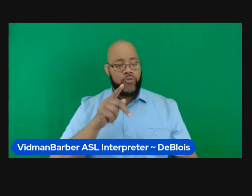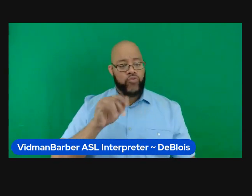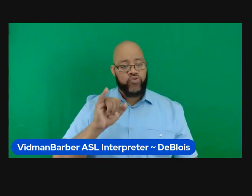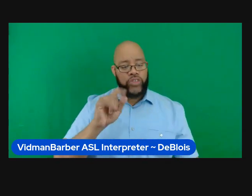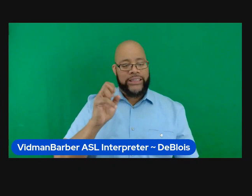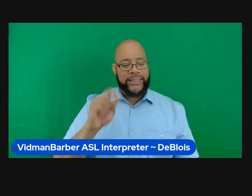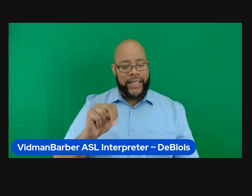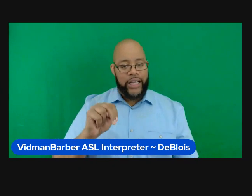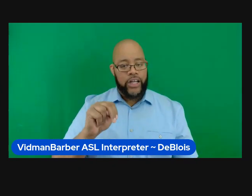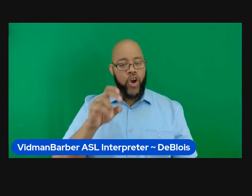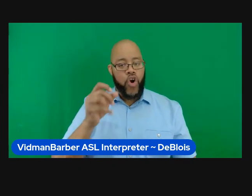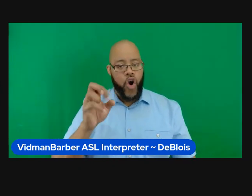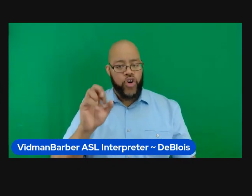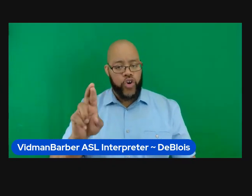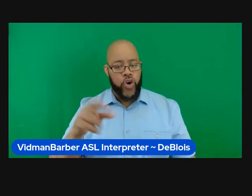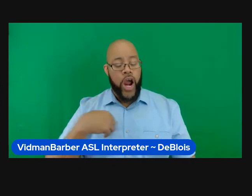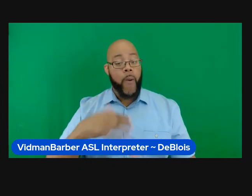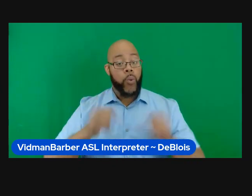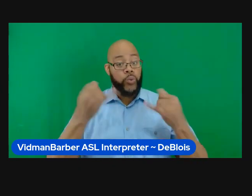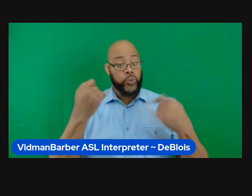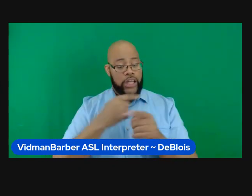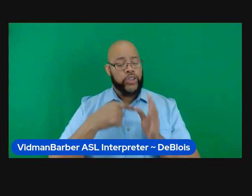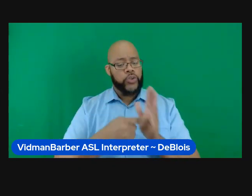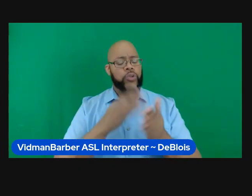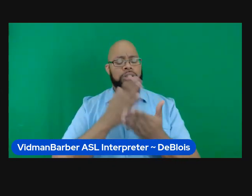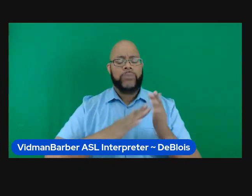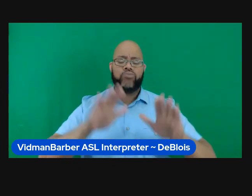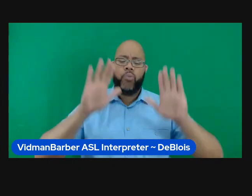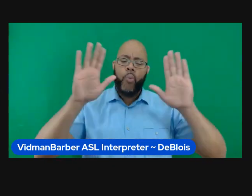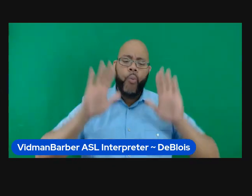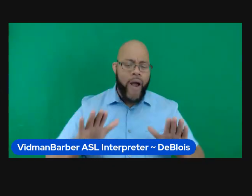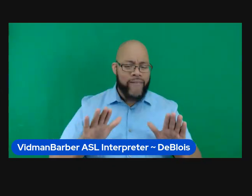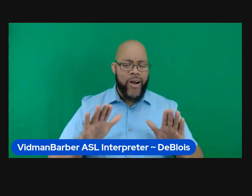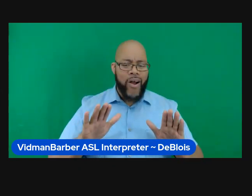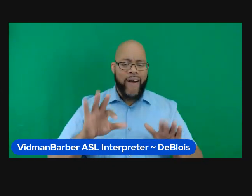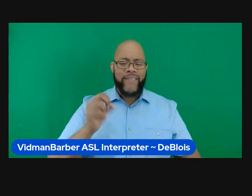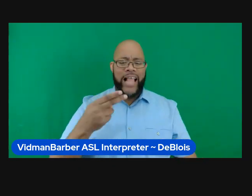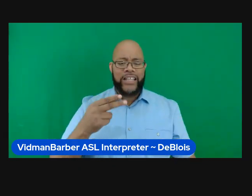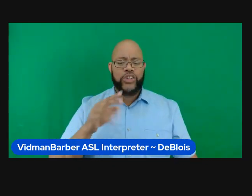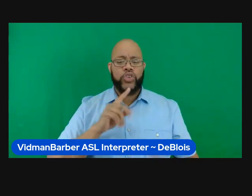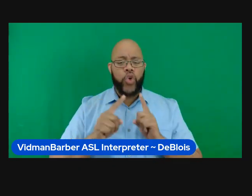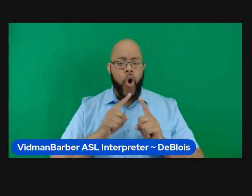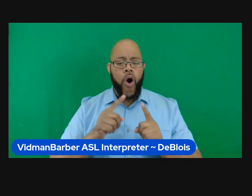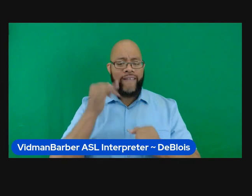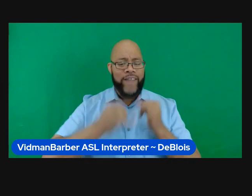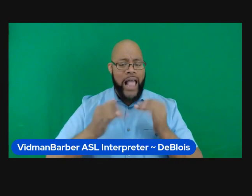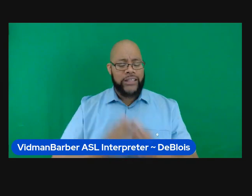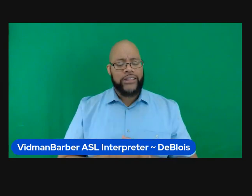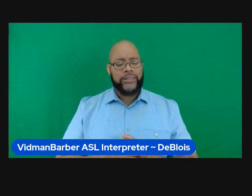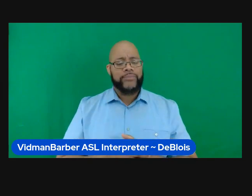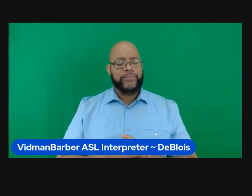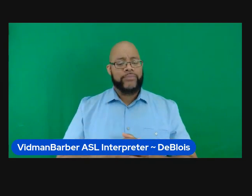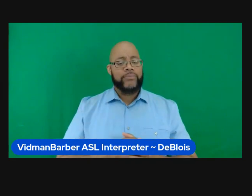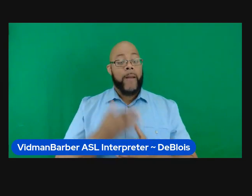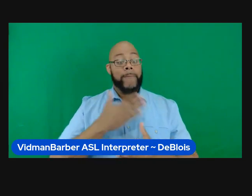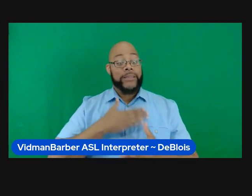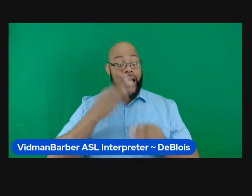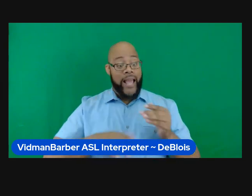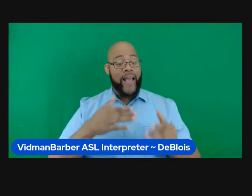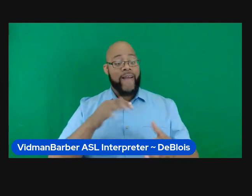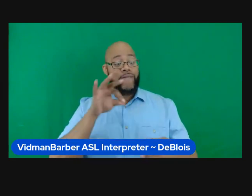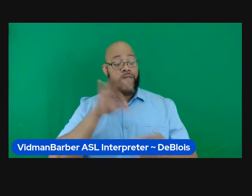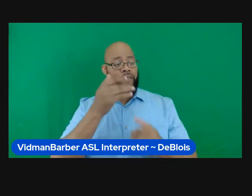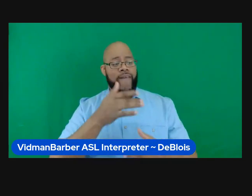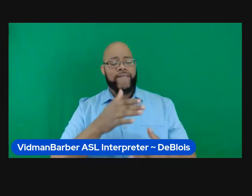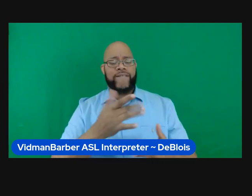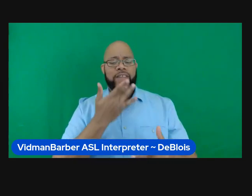I will be your host today to show some of our incredible Immuno Flash Talk finalists. At the end of the talks, please vote for your favorite Flash